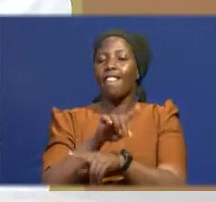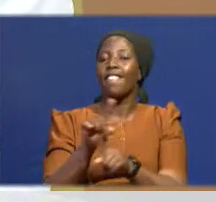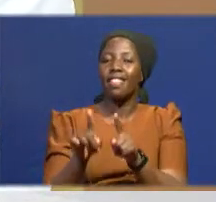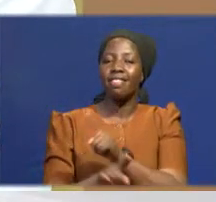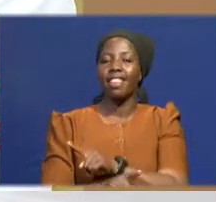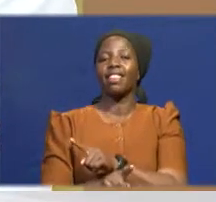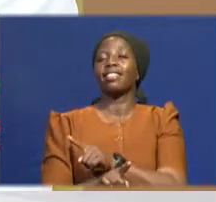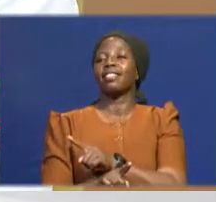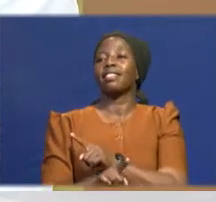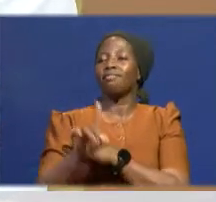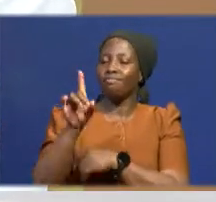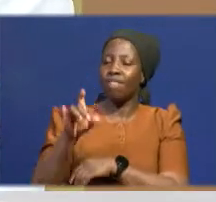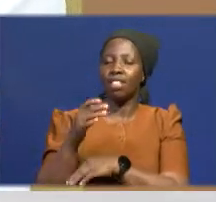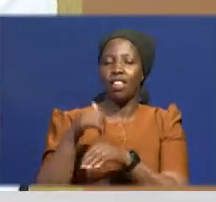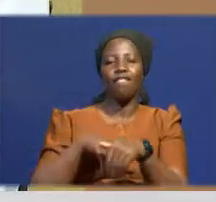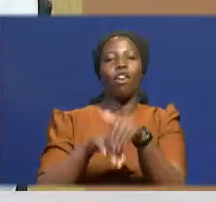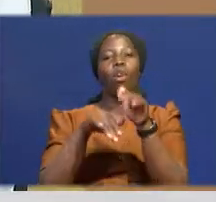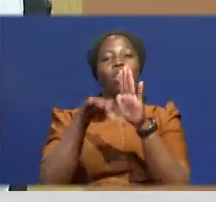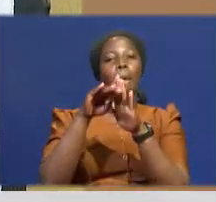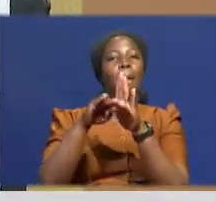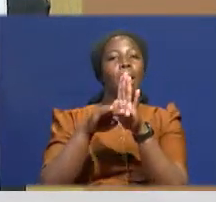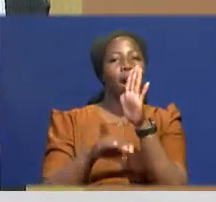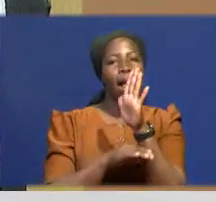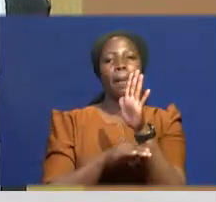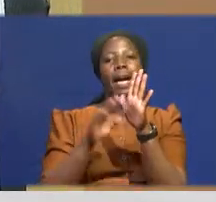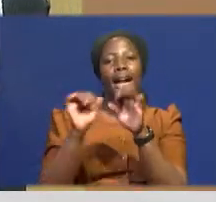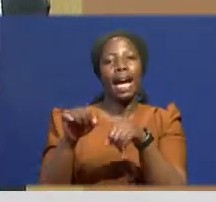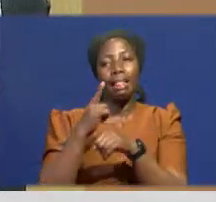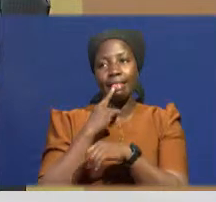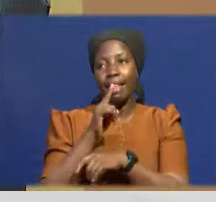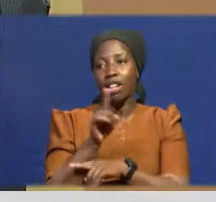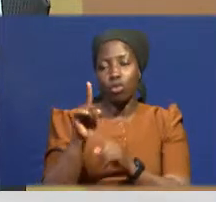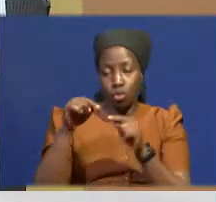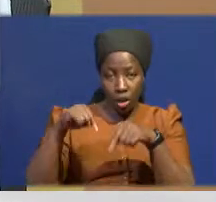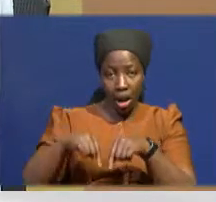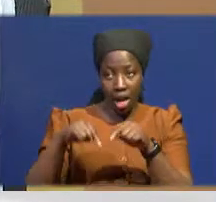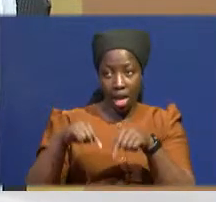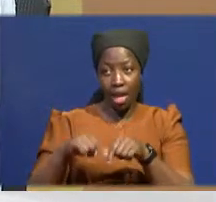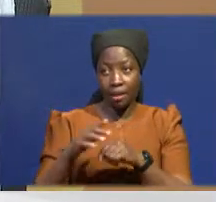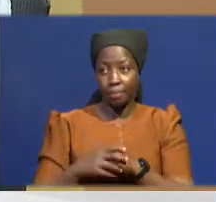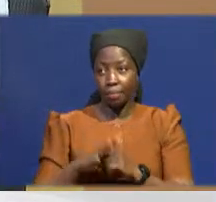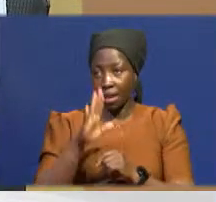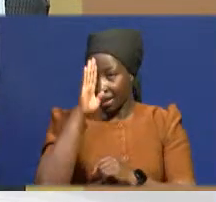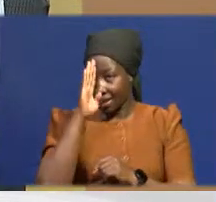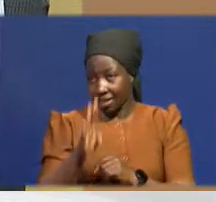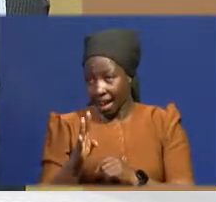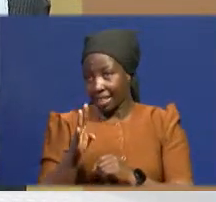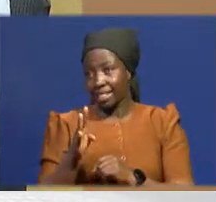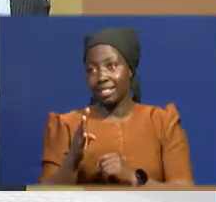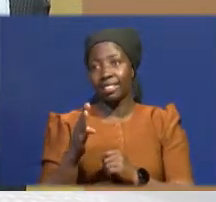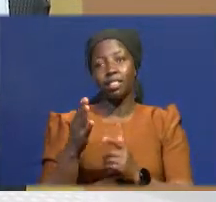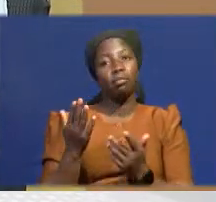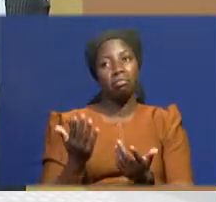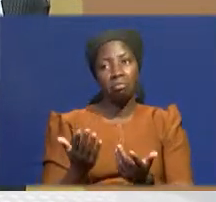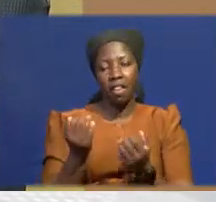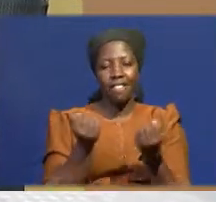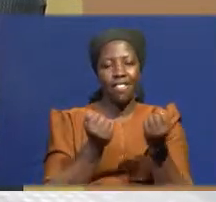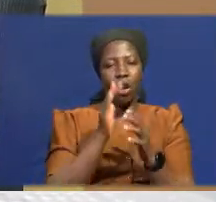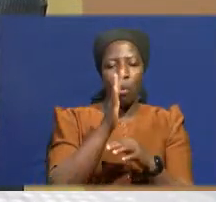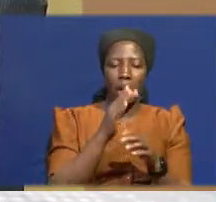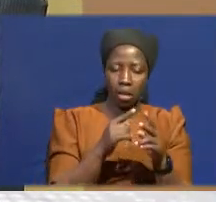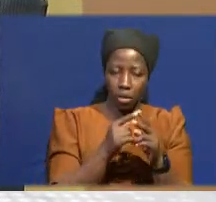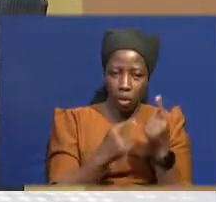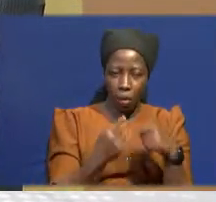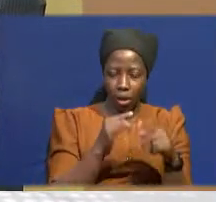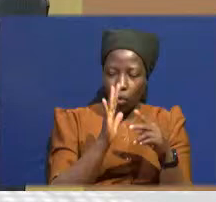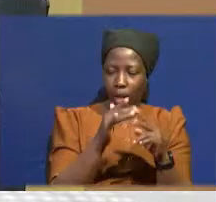rally is timing. Like I can tell you, today, Sunday, the rally is going to start at this time. We're not going to change